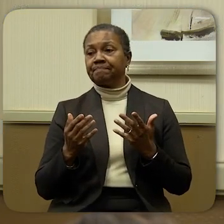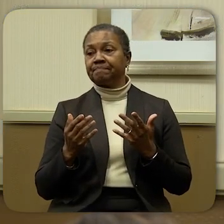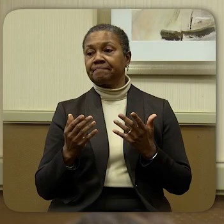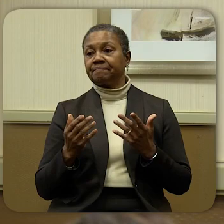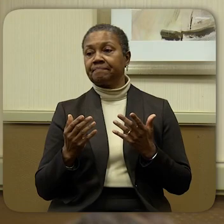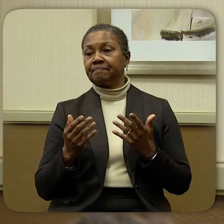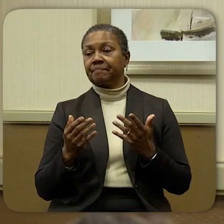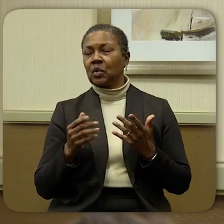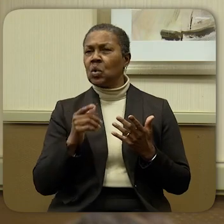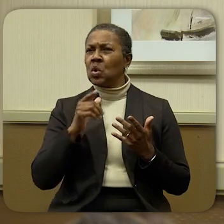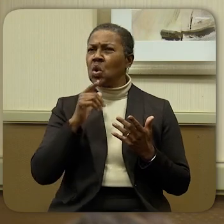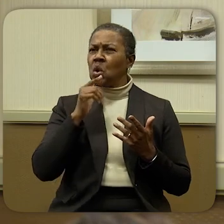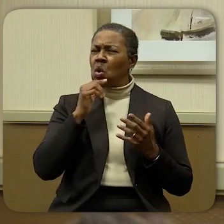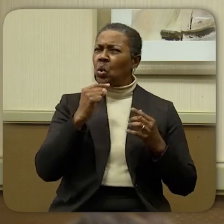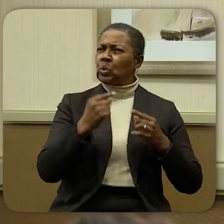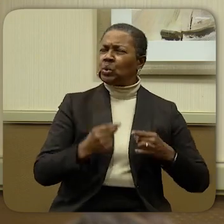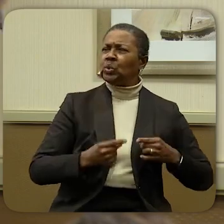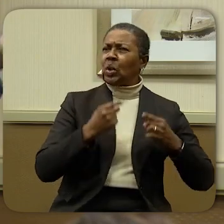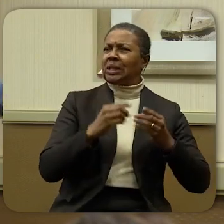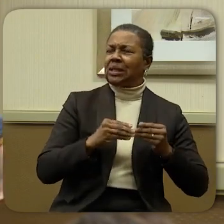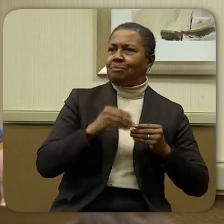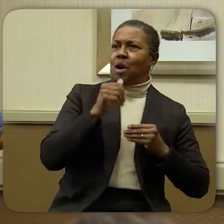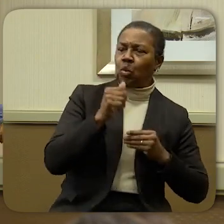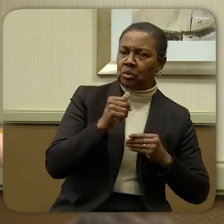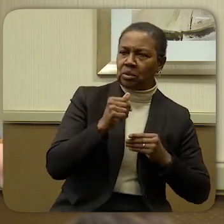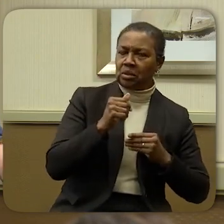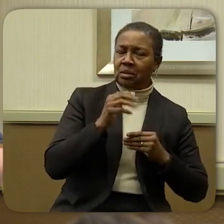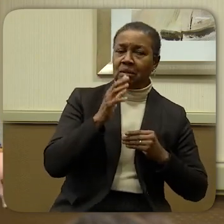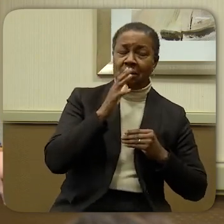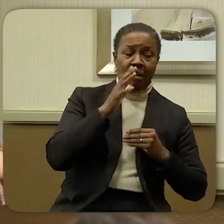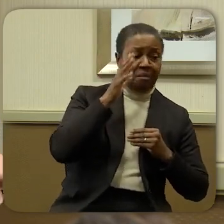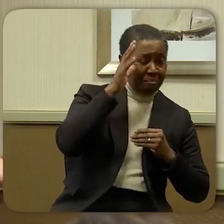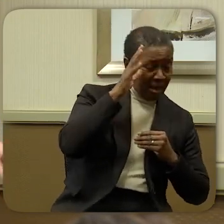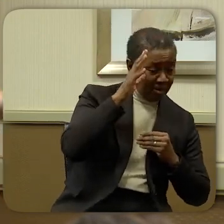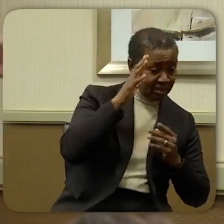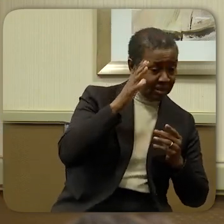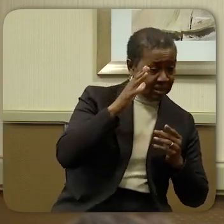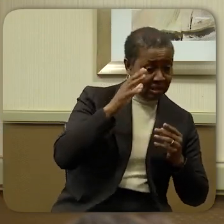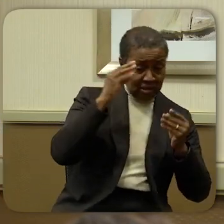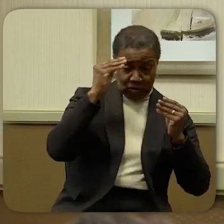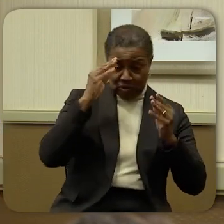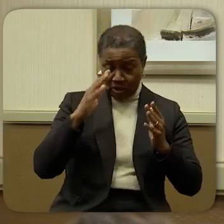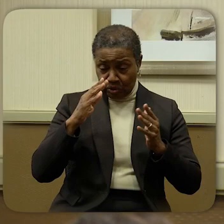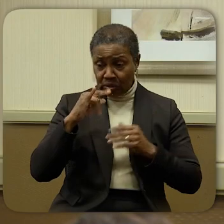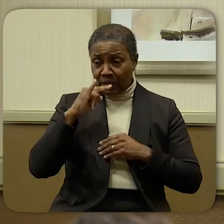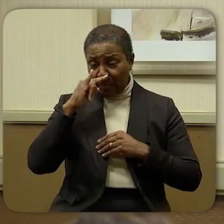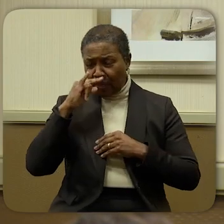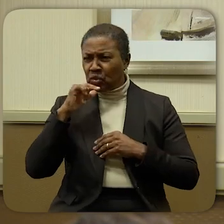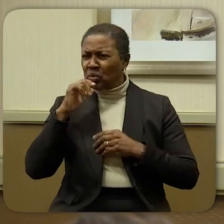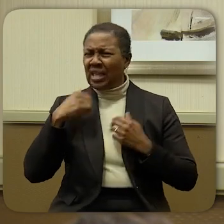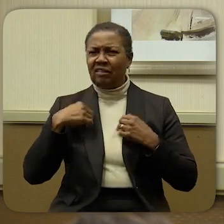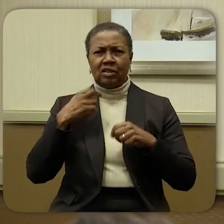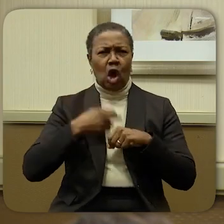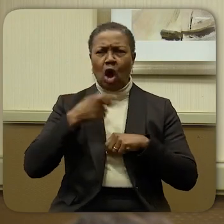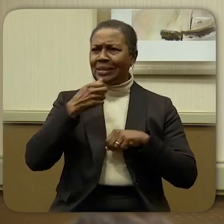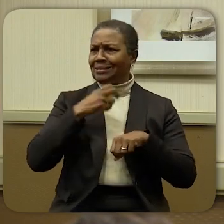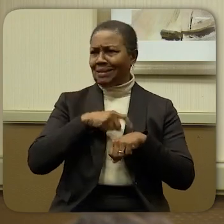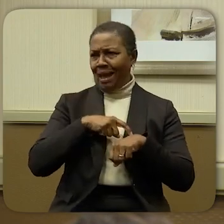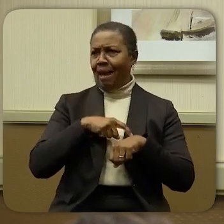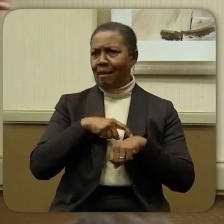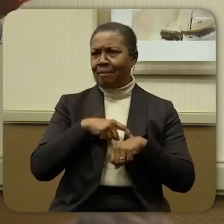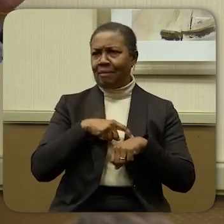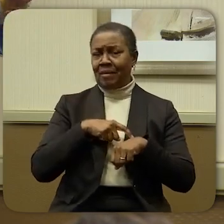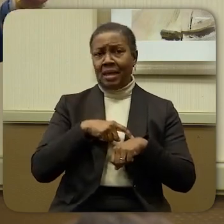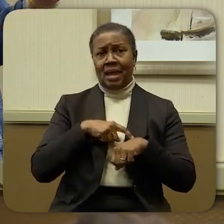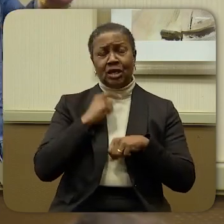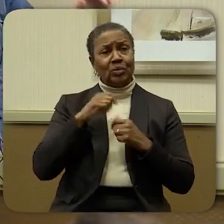whether, like, who's struggling with this the most. Is it the parents, the teachers, the kids? And it's kind of a mix, right?